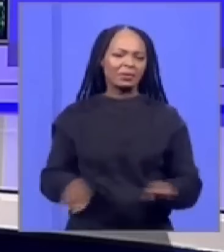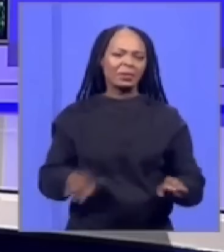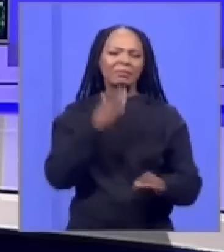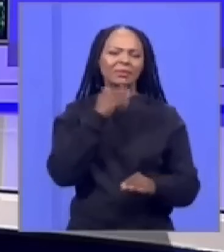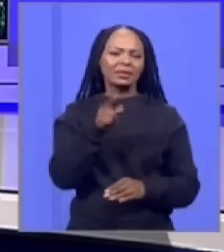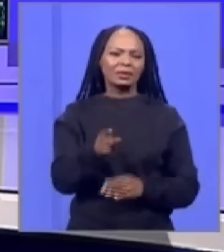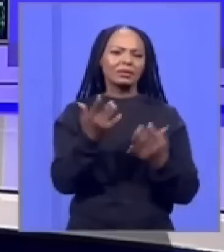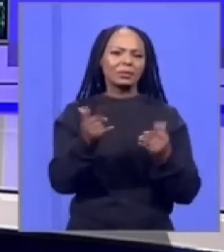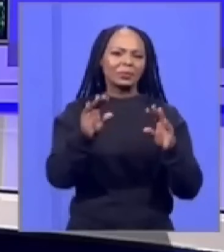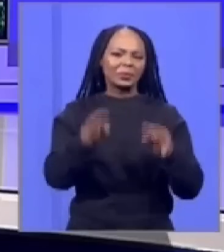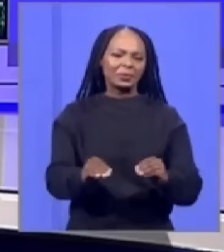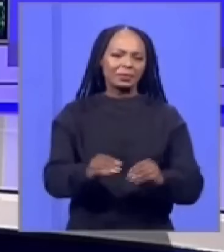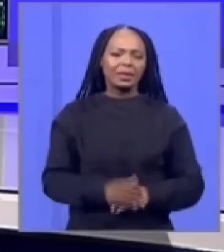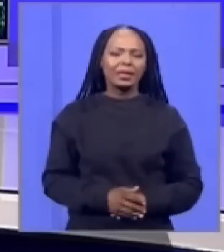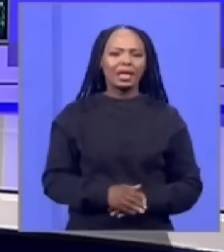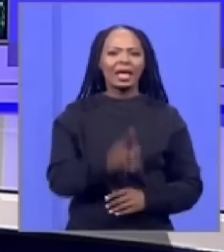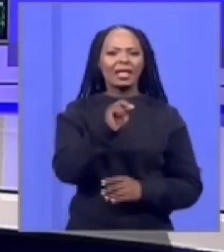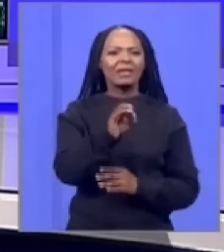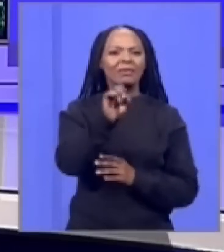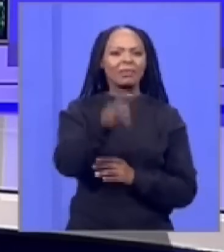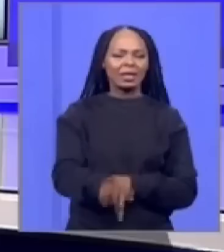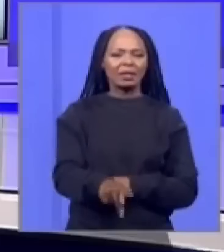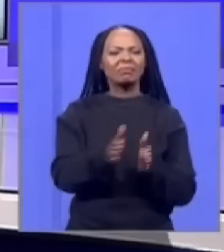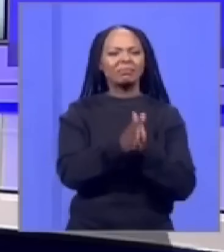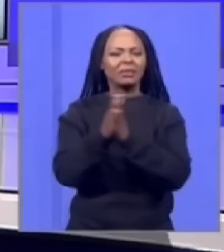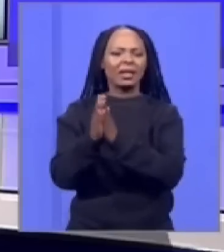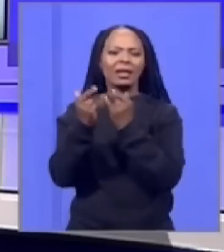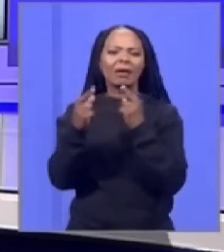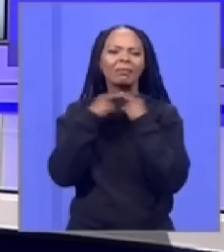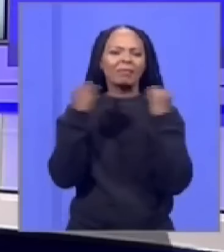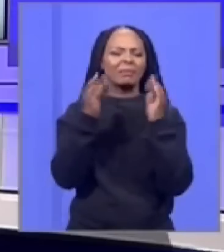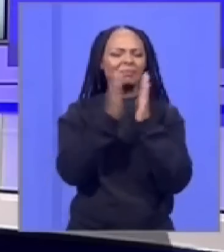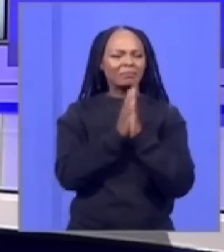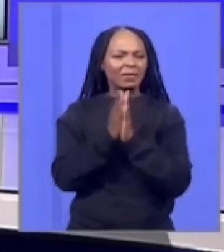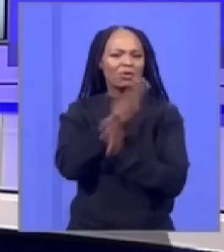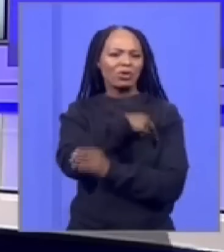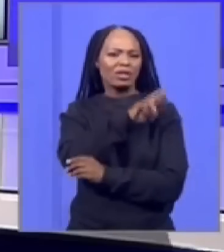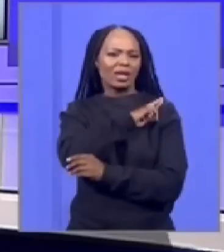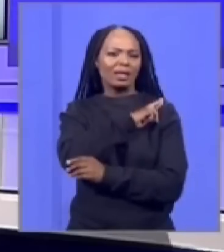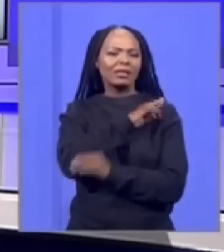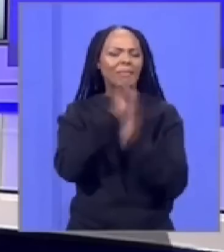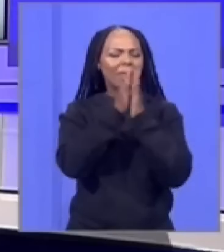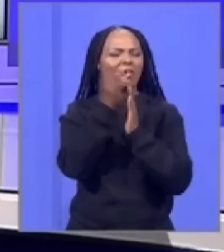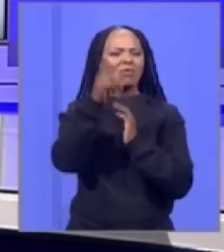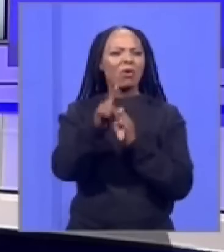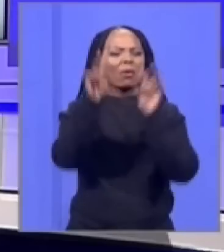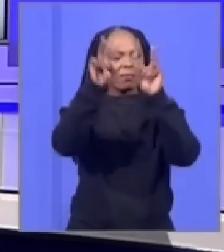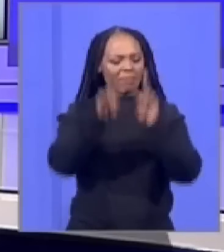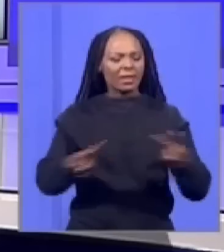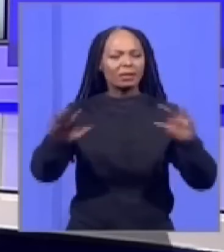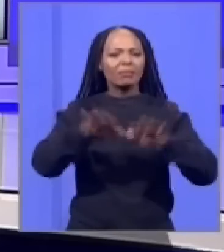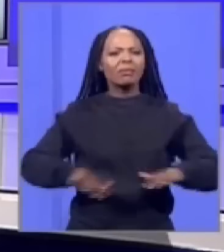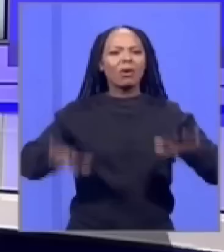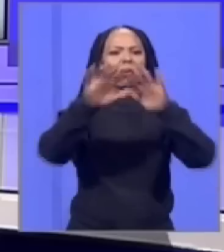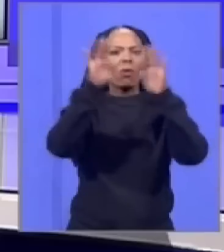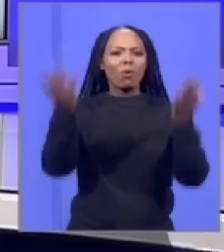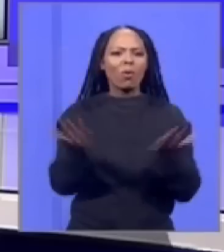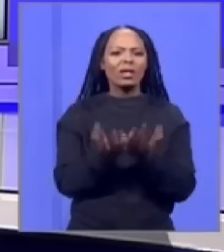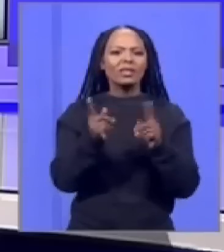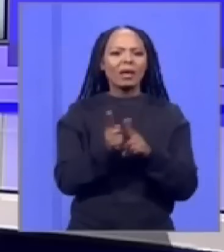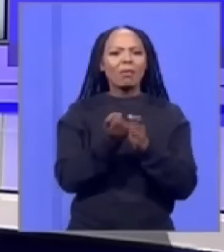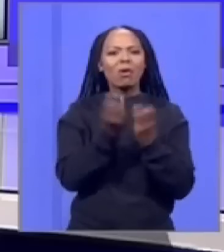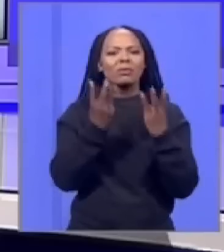mokga wa NFP ona o ipiletsa mekgatlong e fapaneng ya bodumedi ho rapella kgoso lefatsheng ka bophara ha mmoho le bothata ba tlhoko ya mosebetsi. Ha re